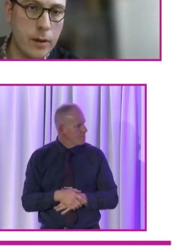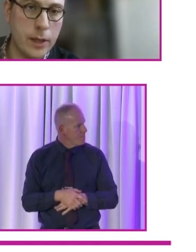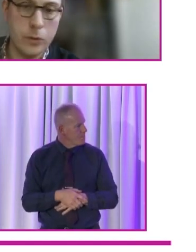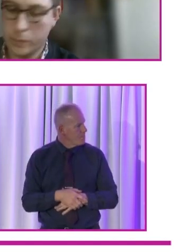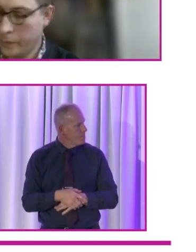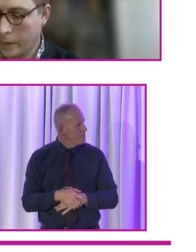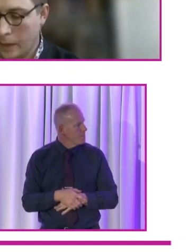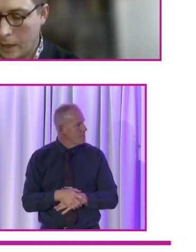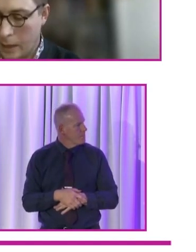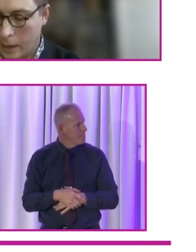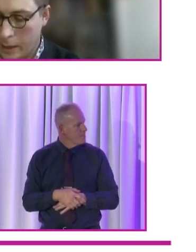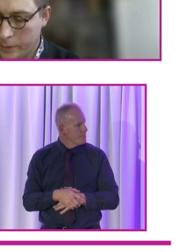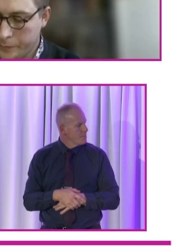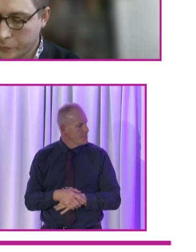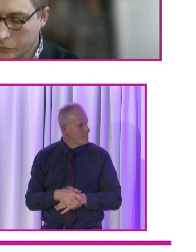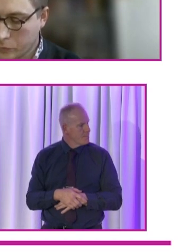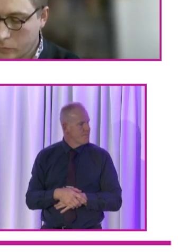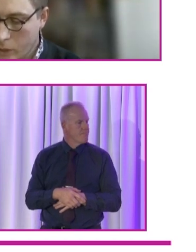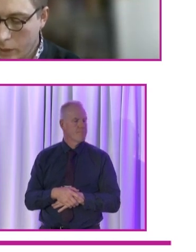Thank you.